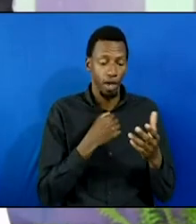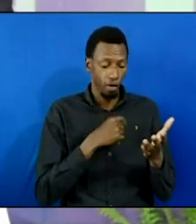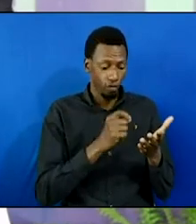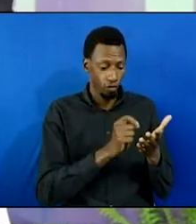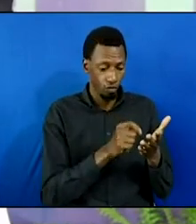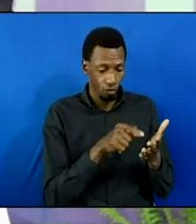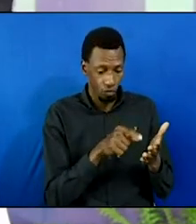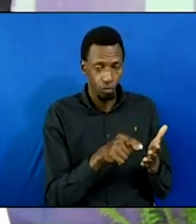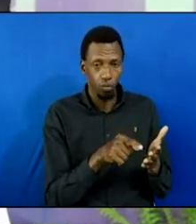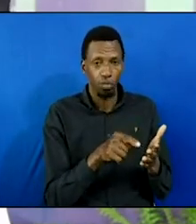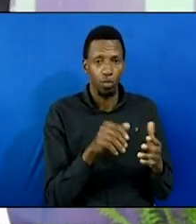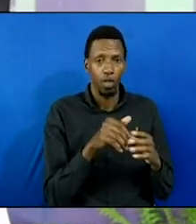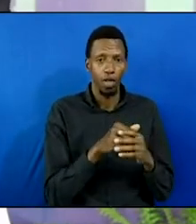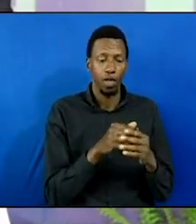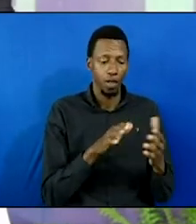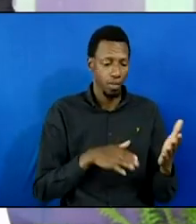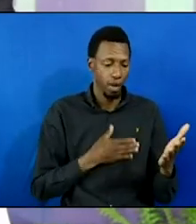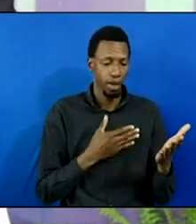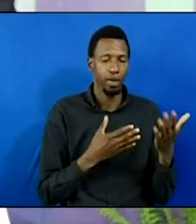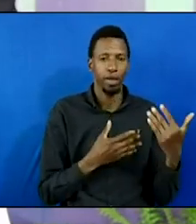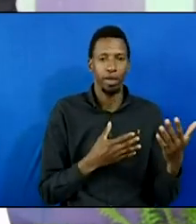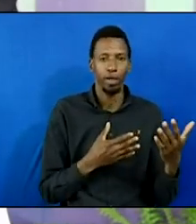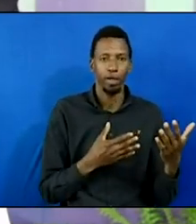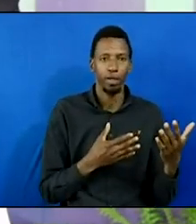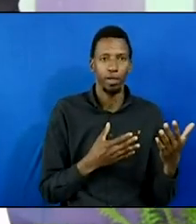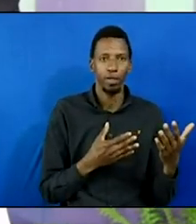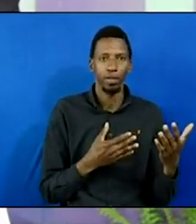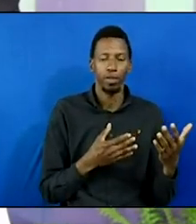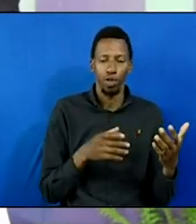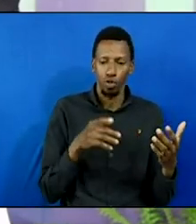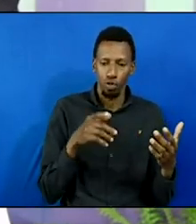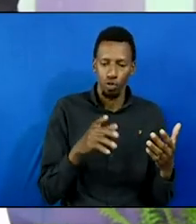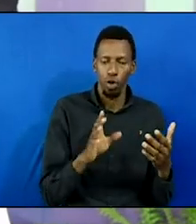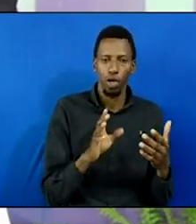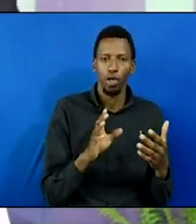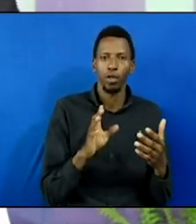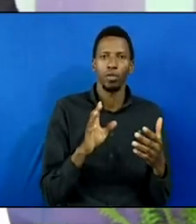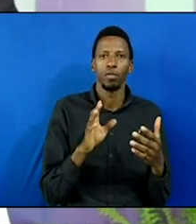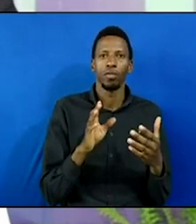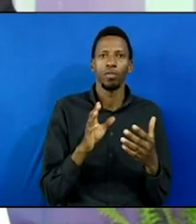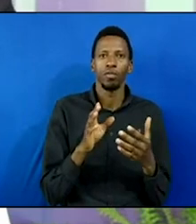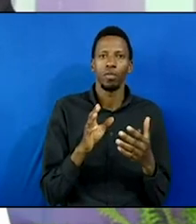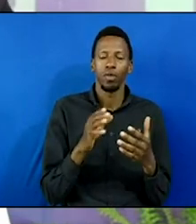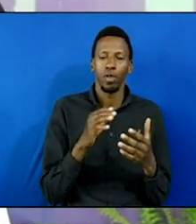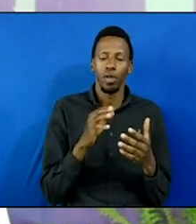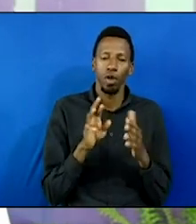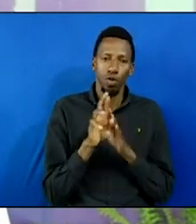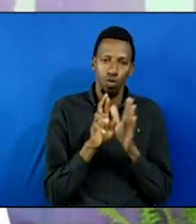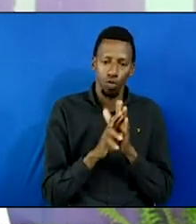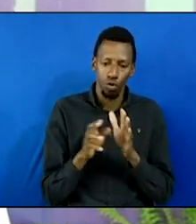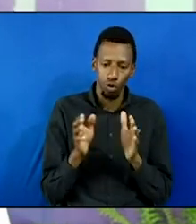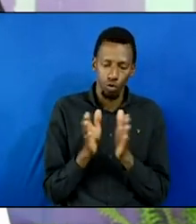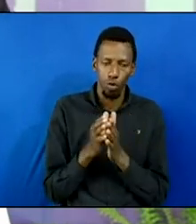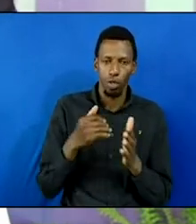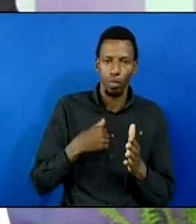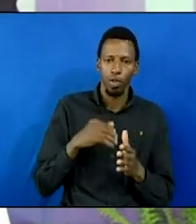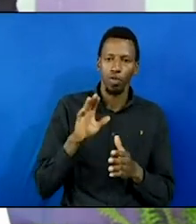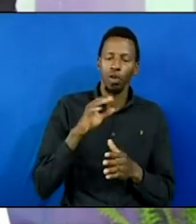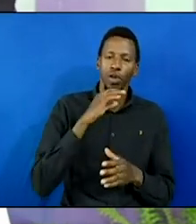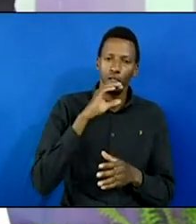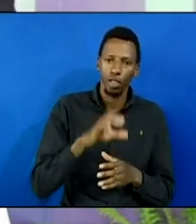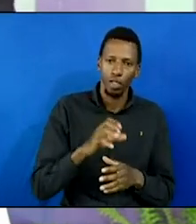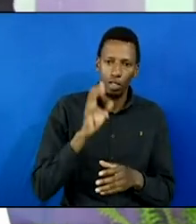the palm of my hand. Your walls are continually before me. Your sons shall make